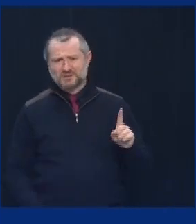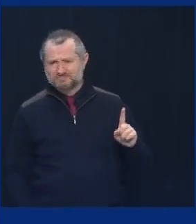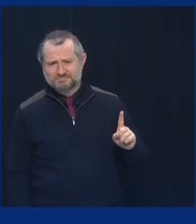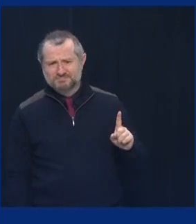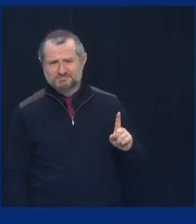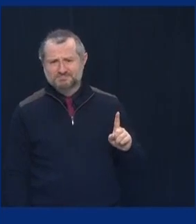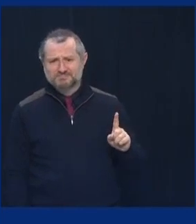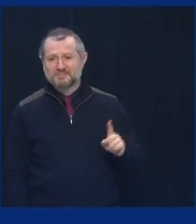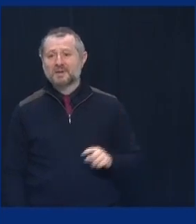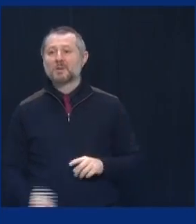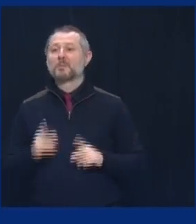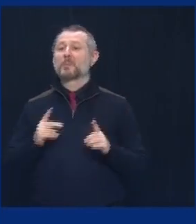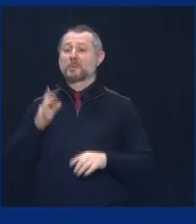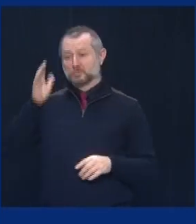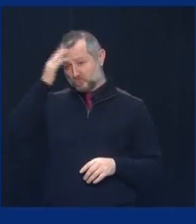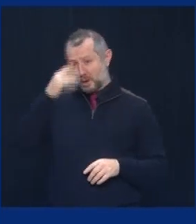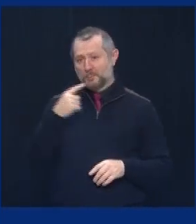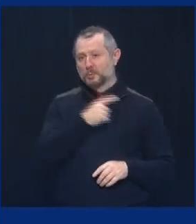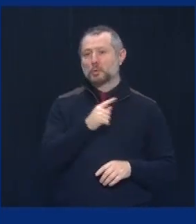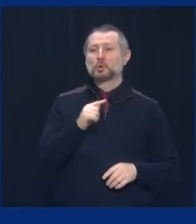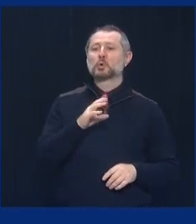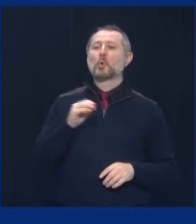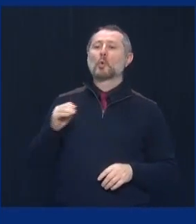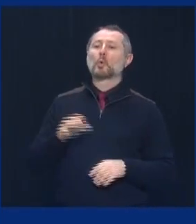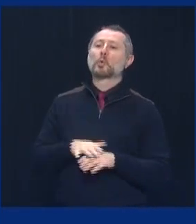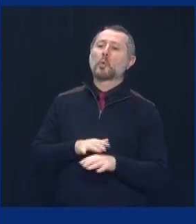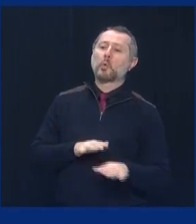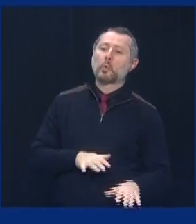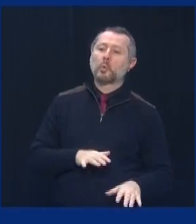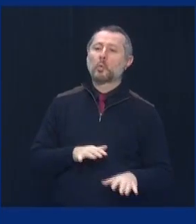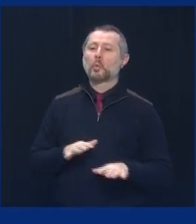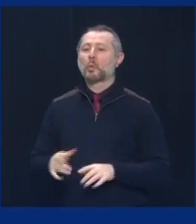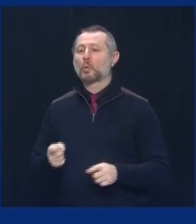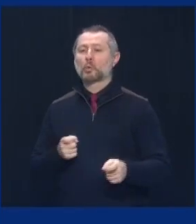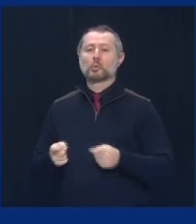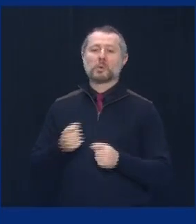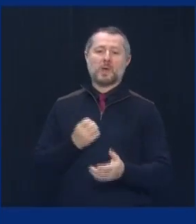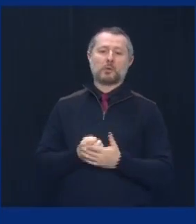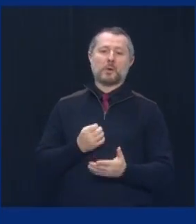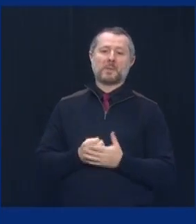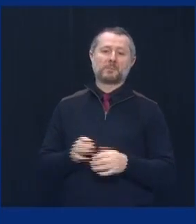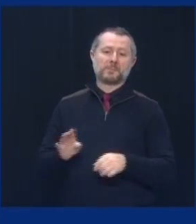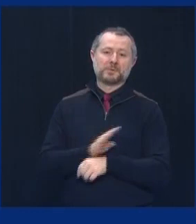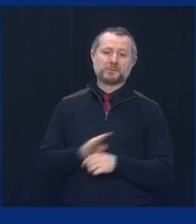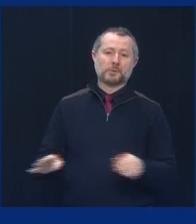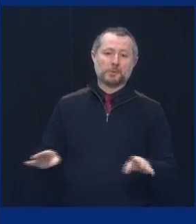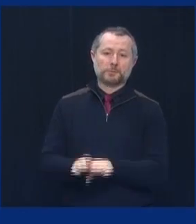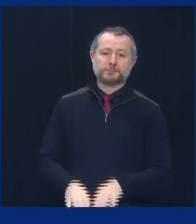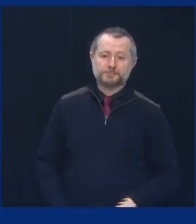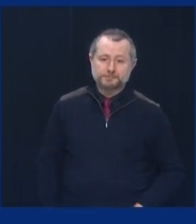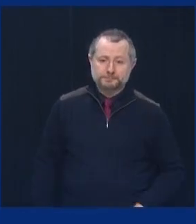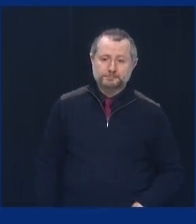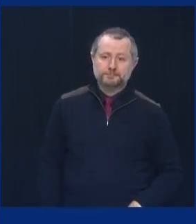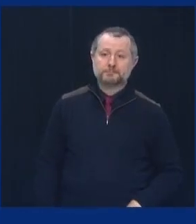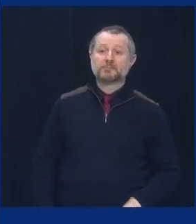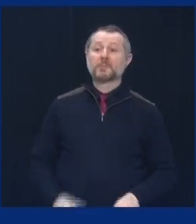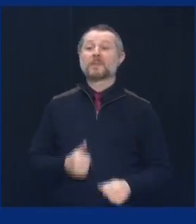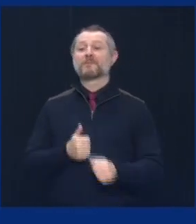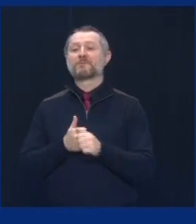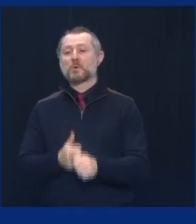Trump administration has been too slow on economic restrictions. So you put the CDC